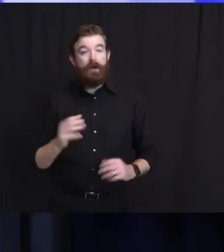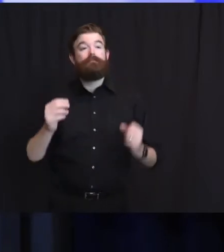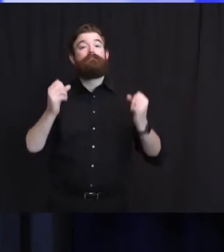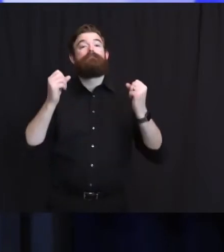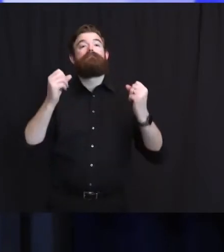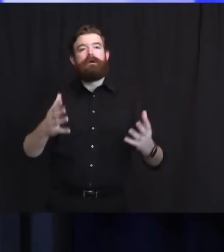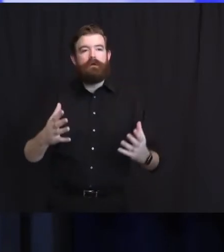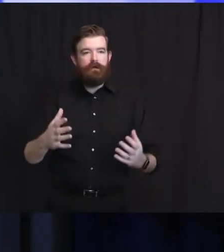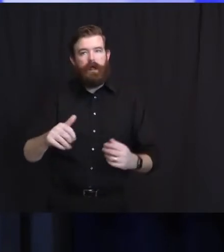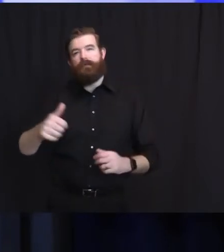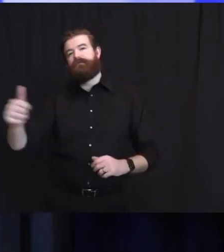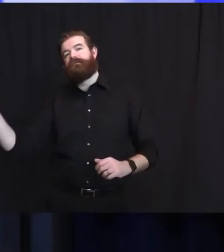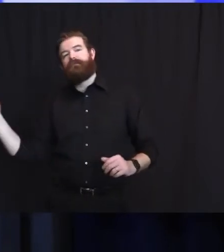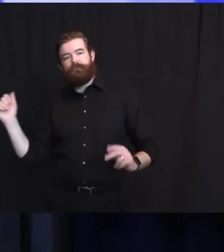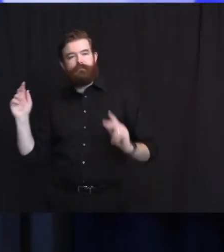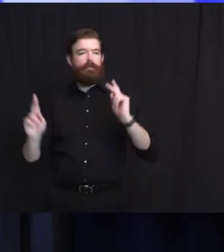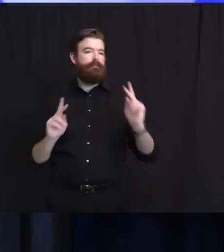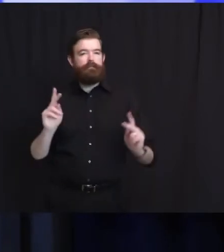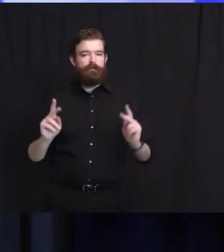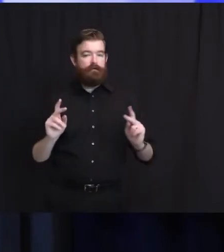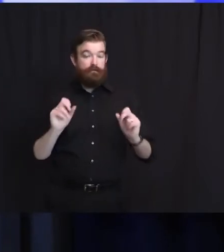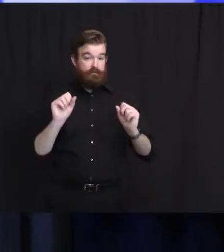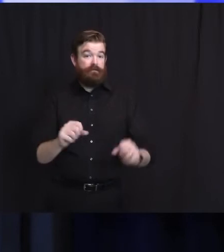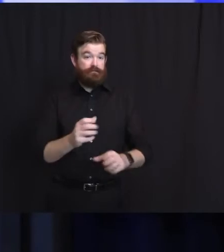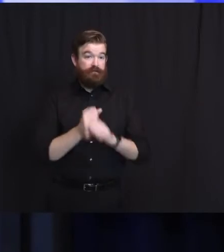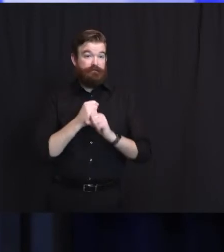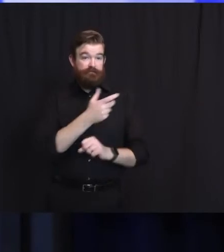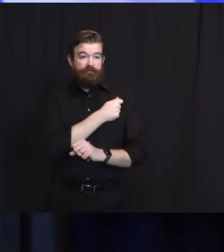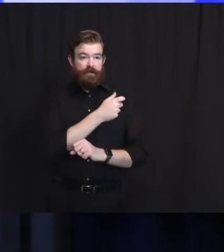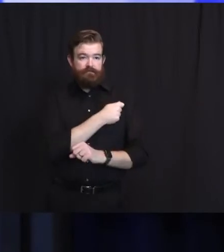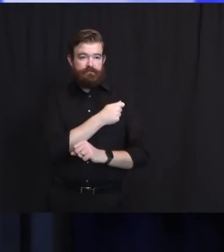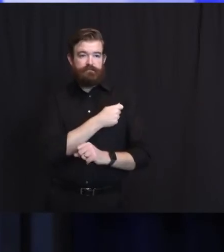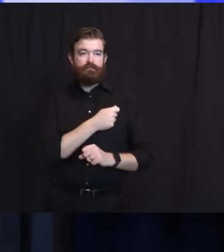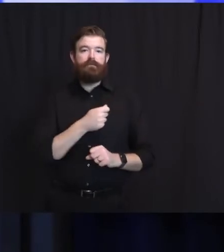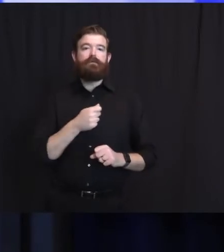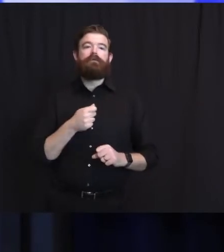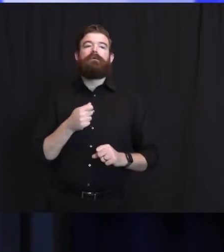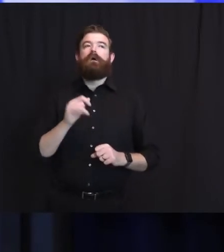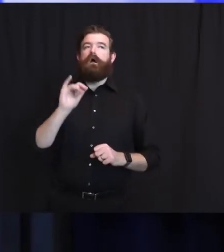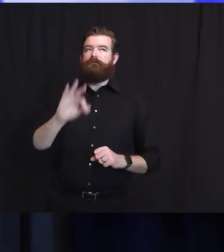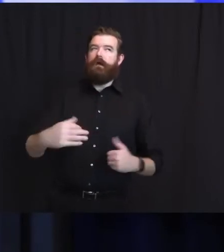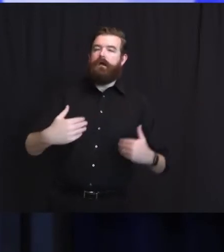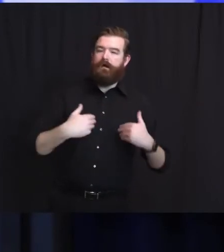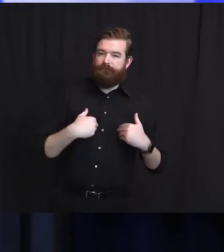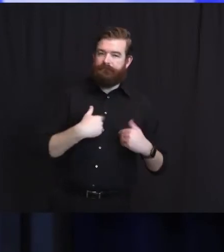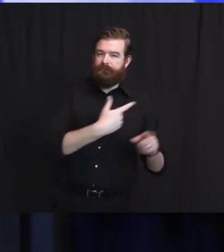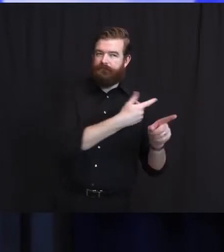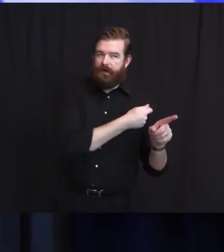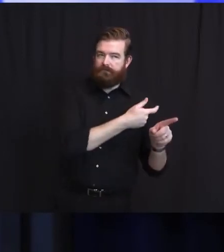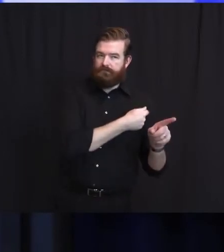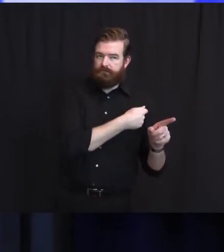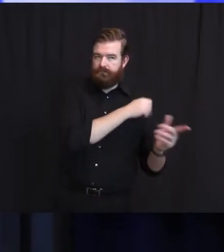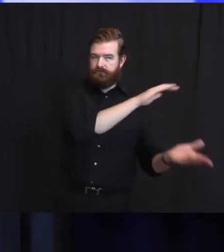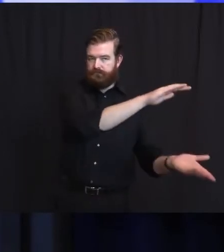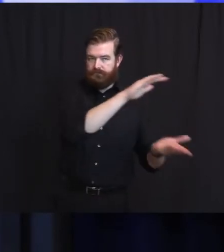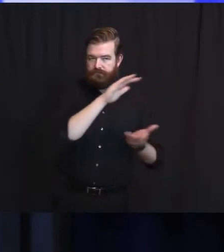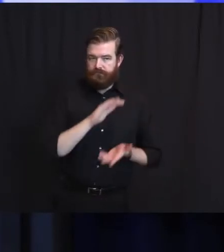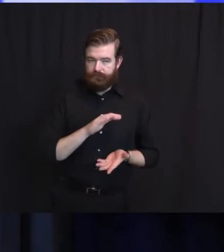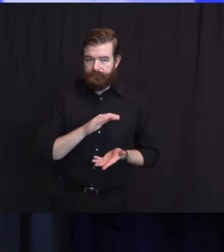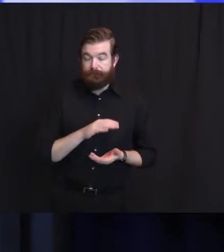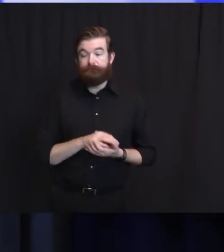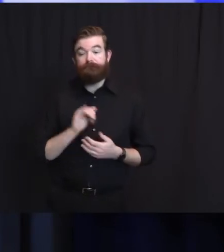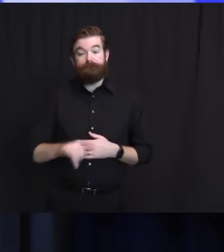access to vaccines as they come into New Jersey. All of these individuals are at high risk. Due to the